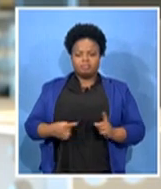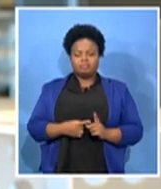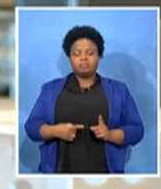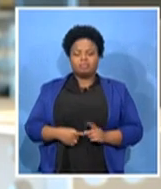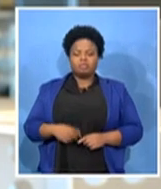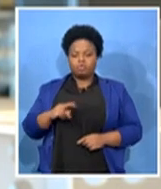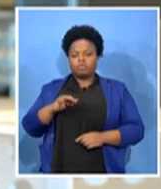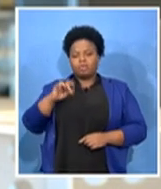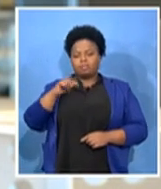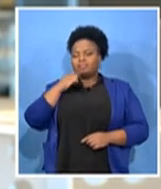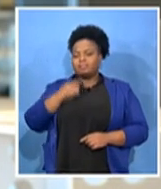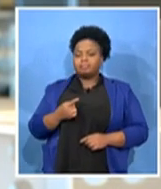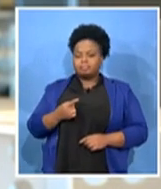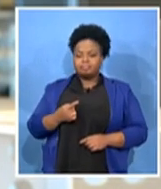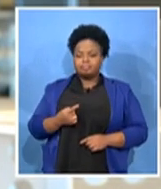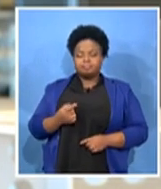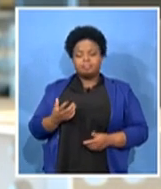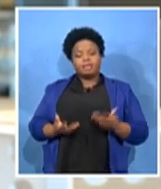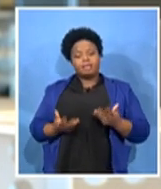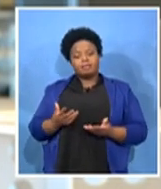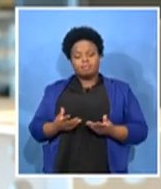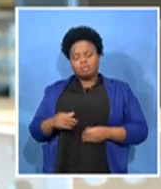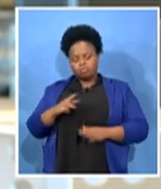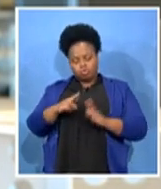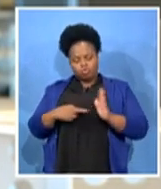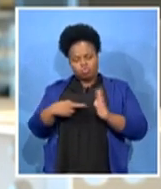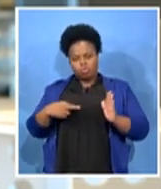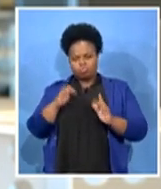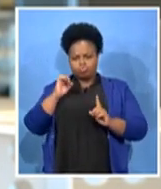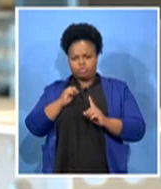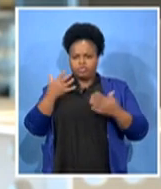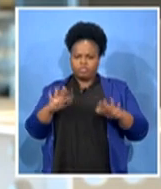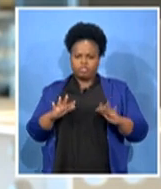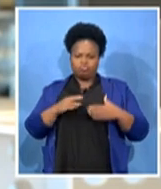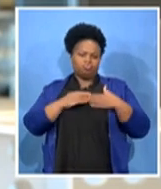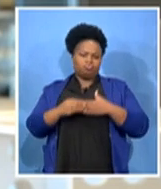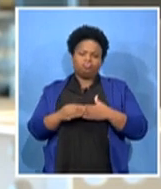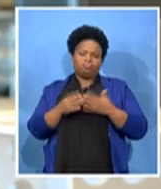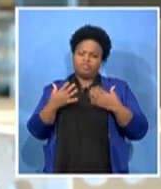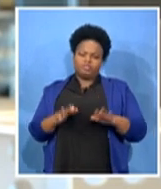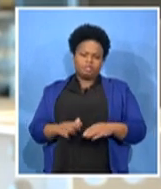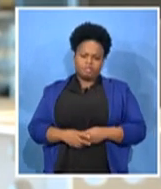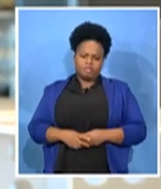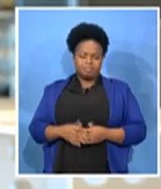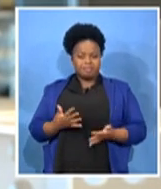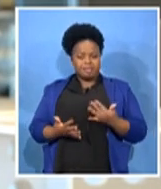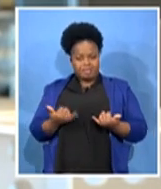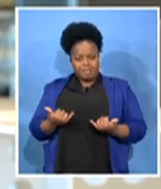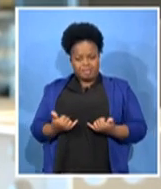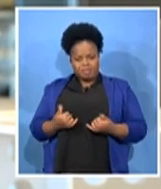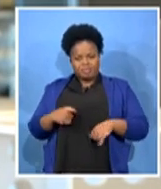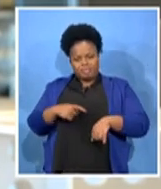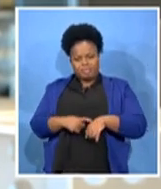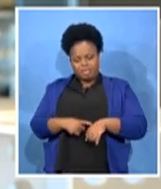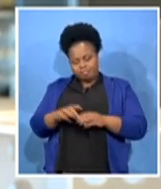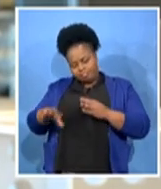has played her part in leadership roles. Perhaps it's time to let others to lead. And